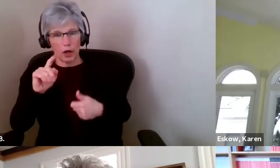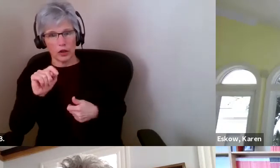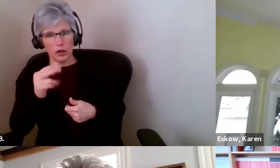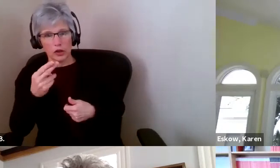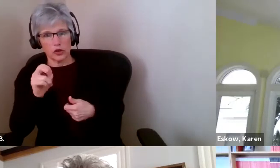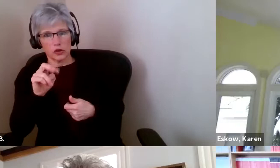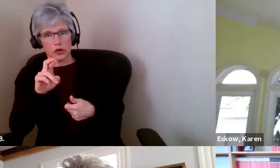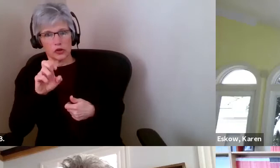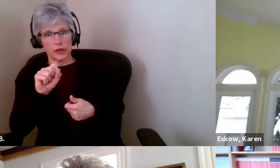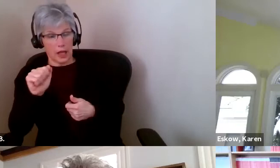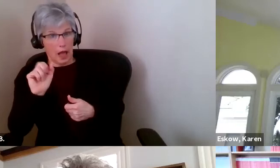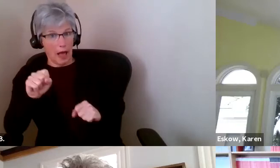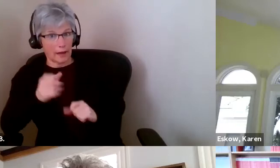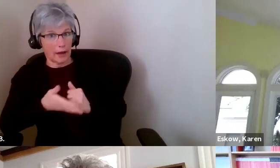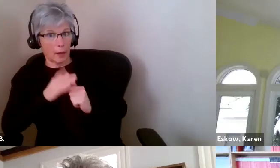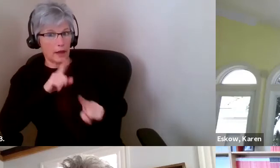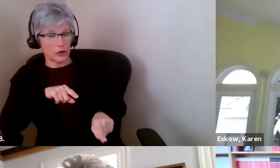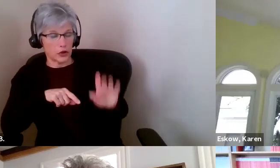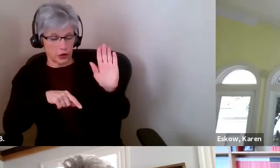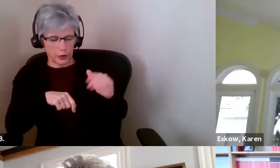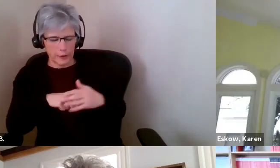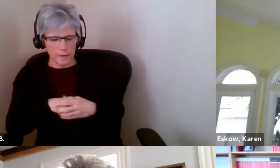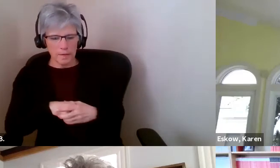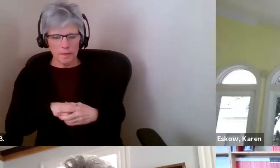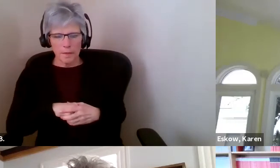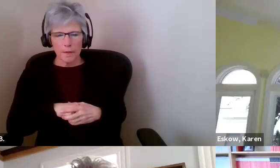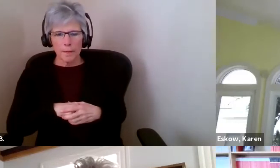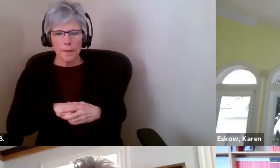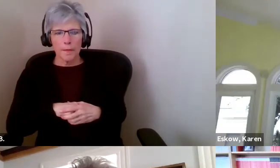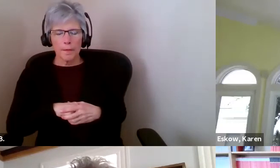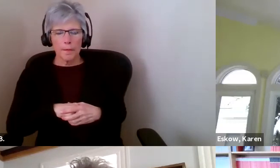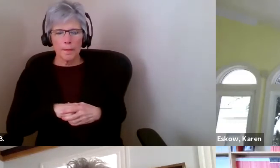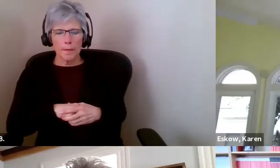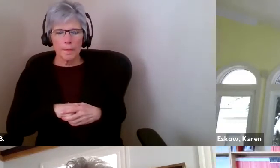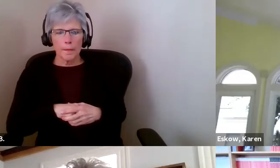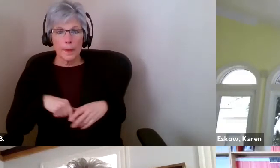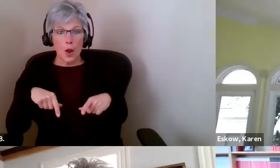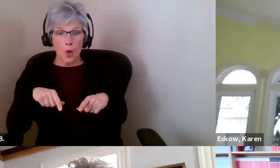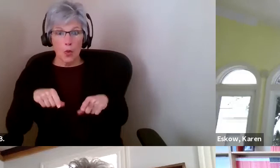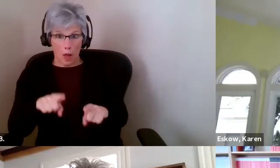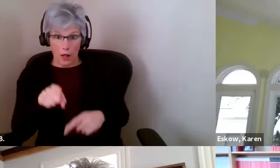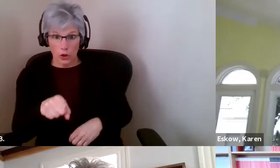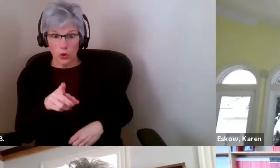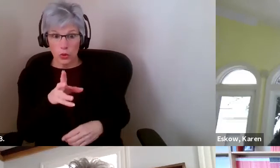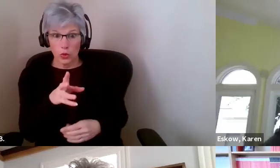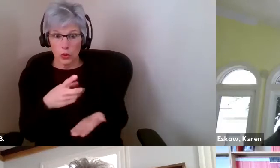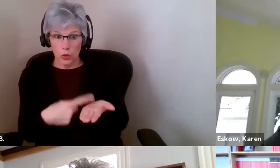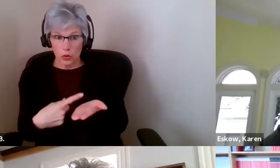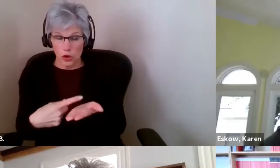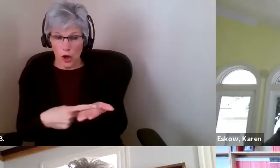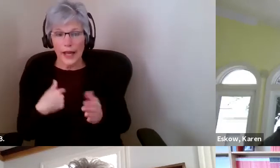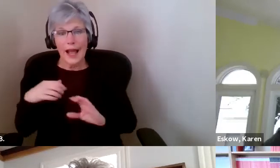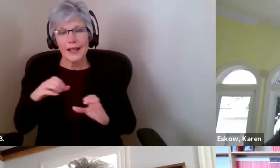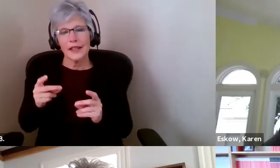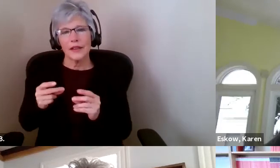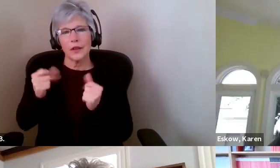I can help with that, Chris. Yeah. The first thing I can say is while you were talking, I did do the quick scan checker